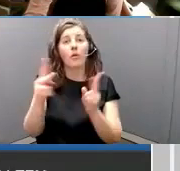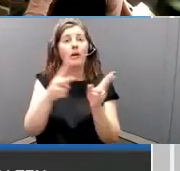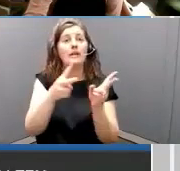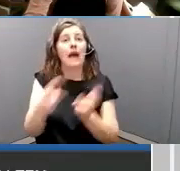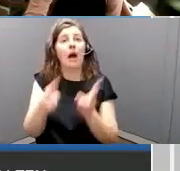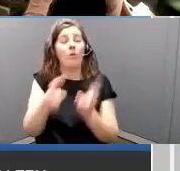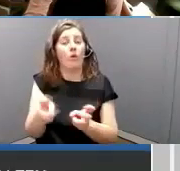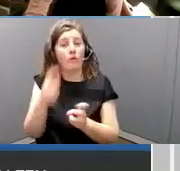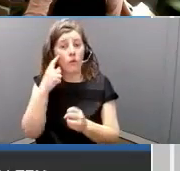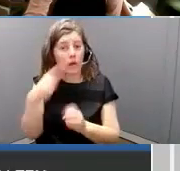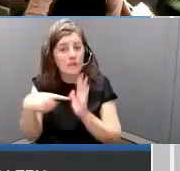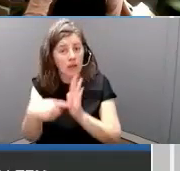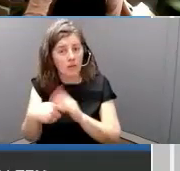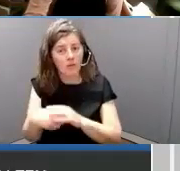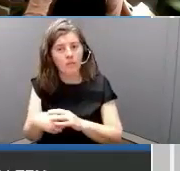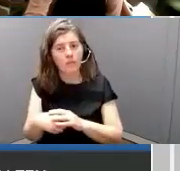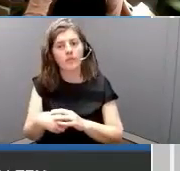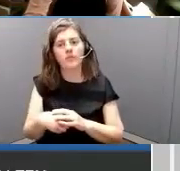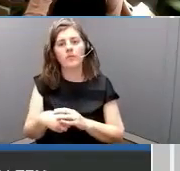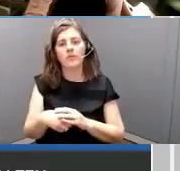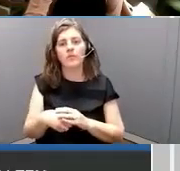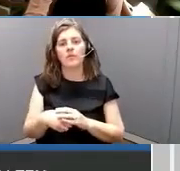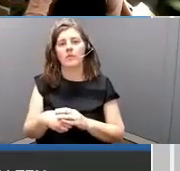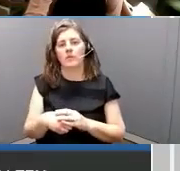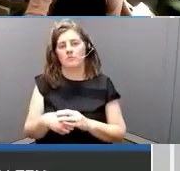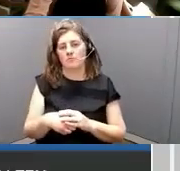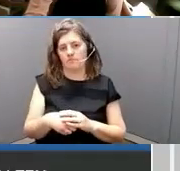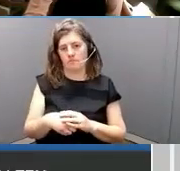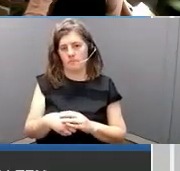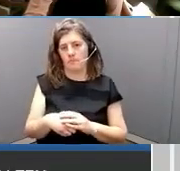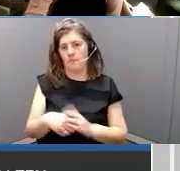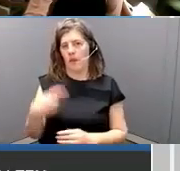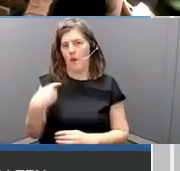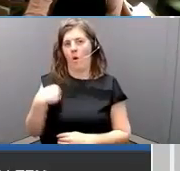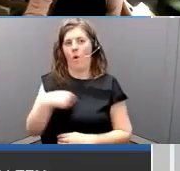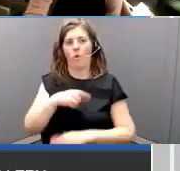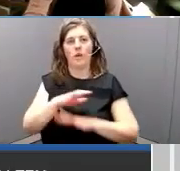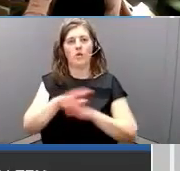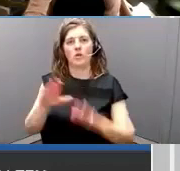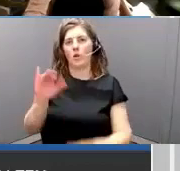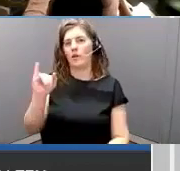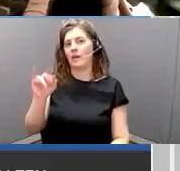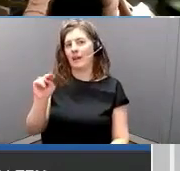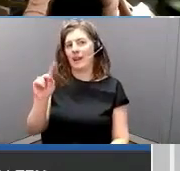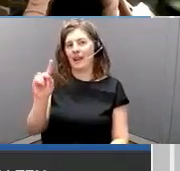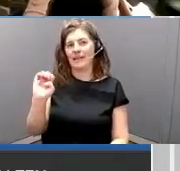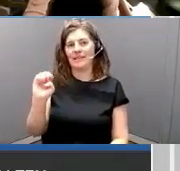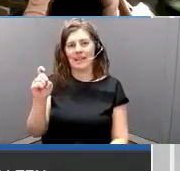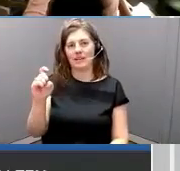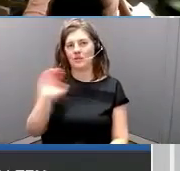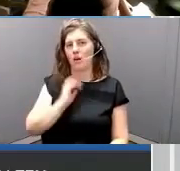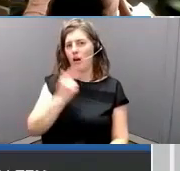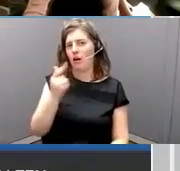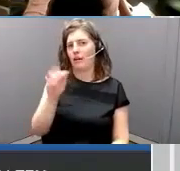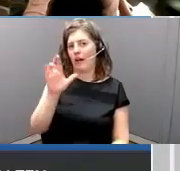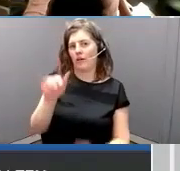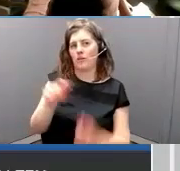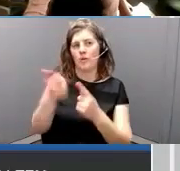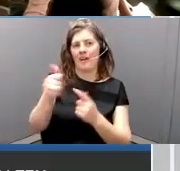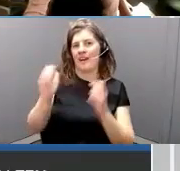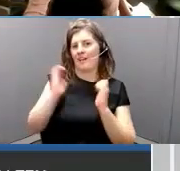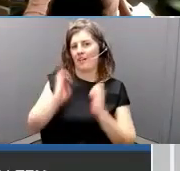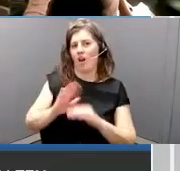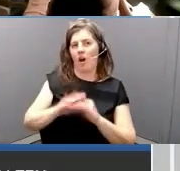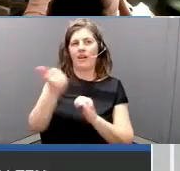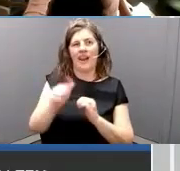example? Well, I'll say right off the bat that we don't index any of our galleries to any of our clients on any